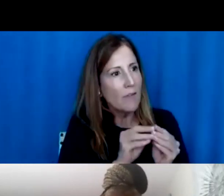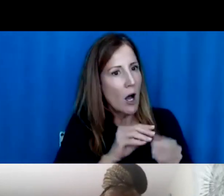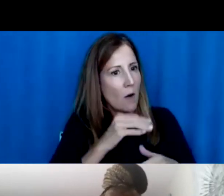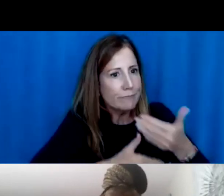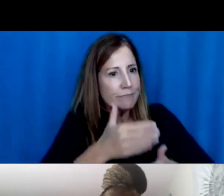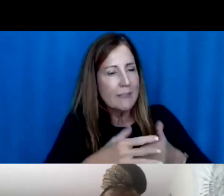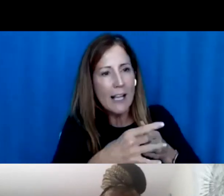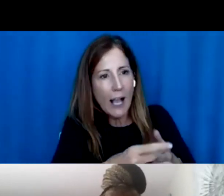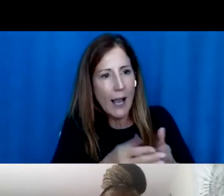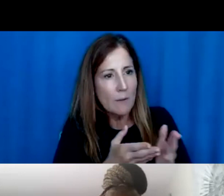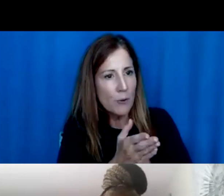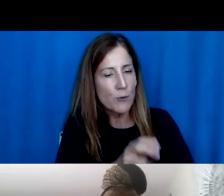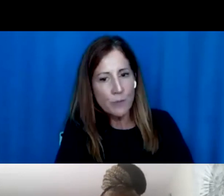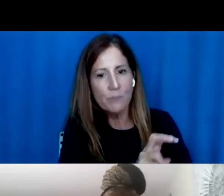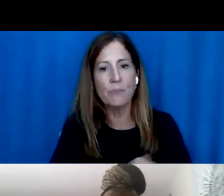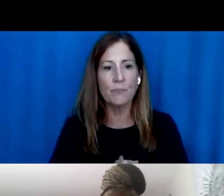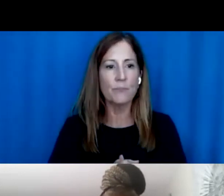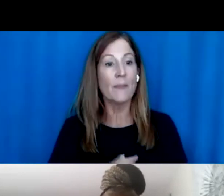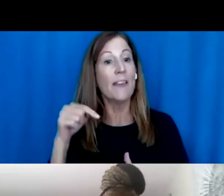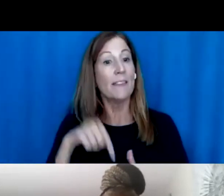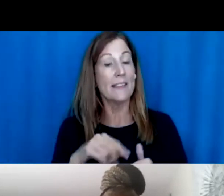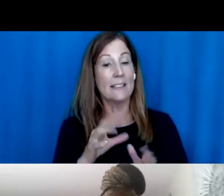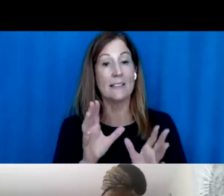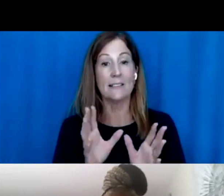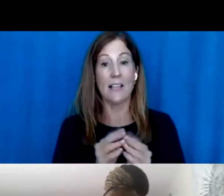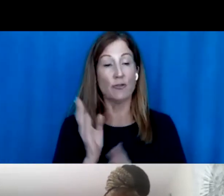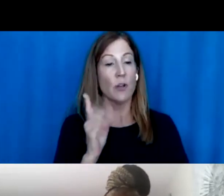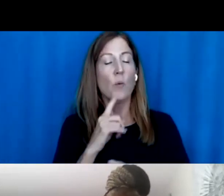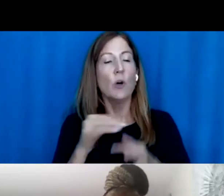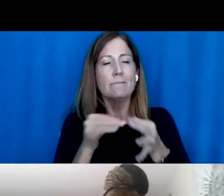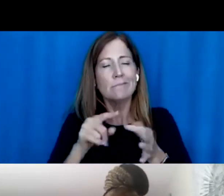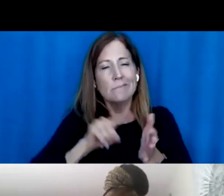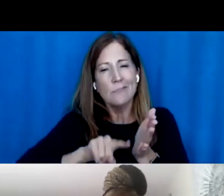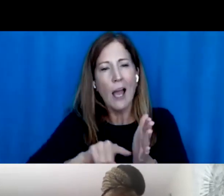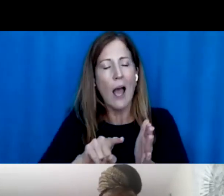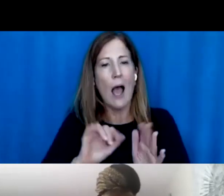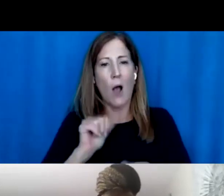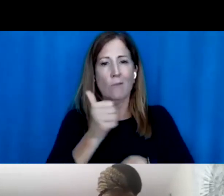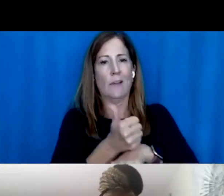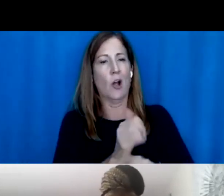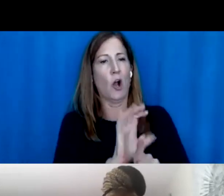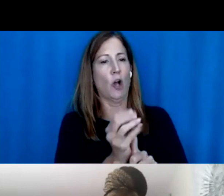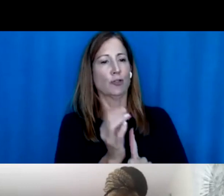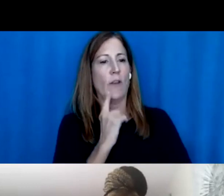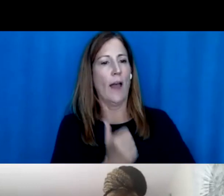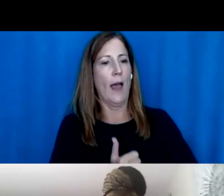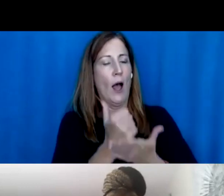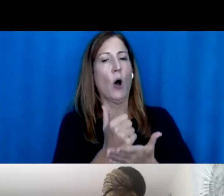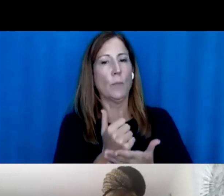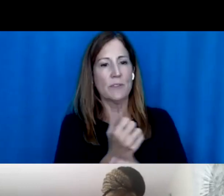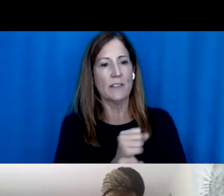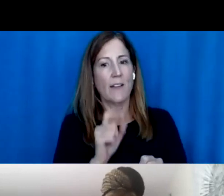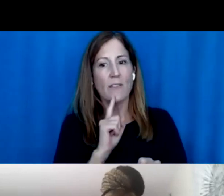So in this session, we'll explore how to create cultures that improve the safety of employees,